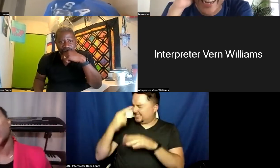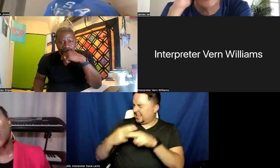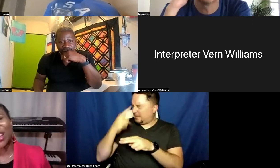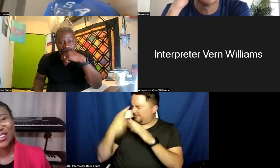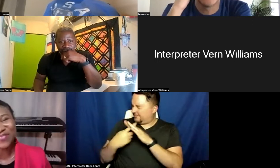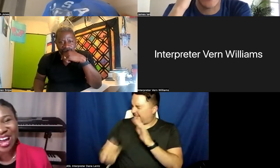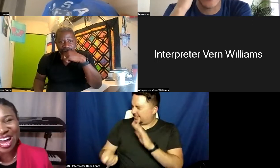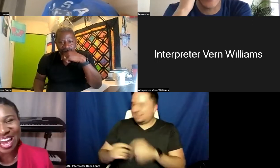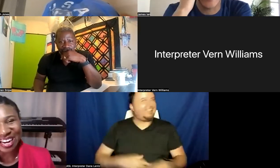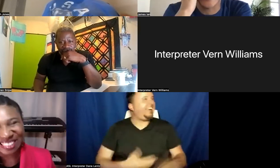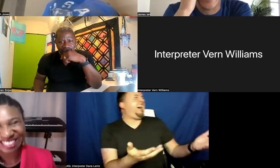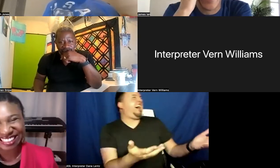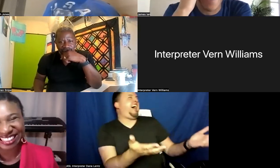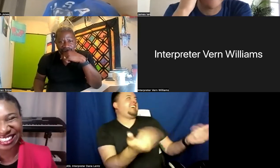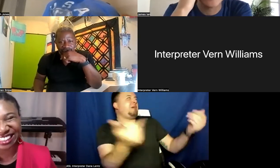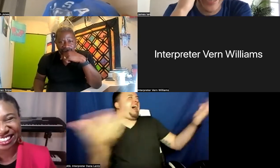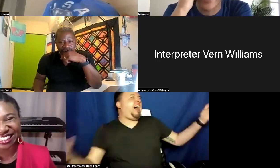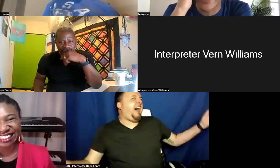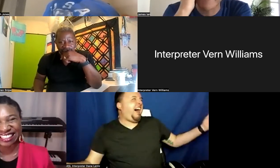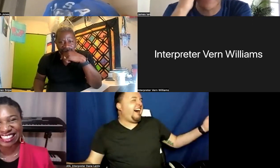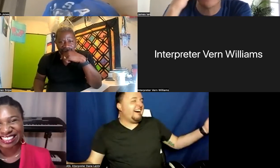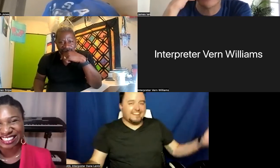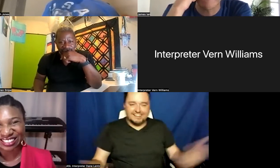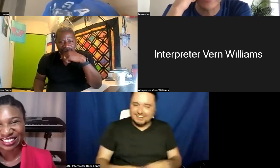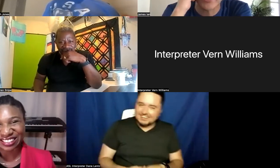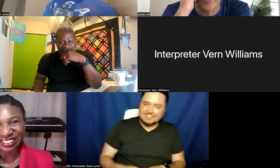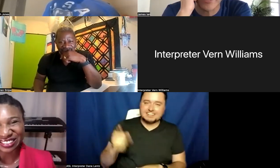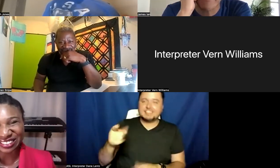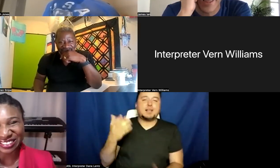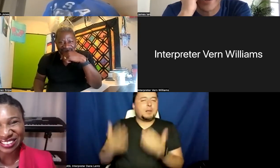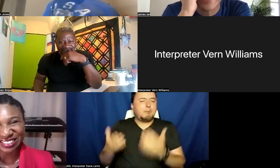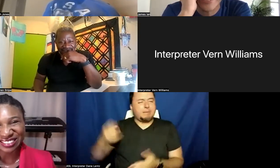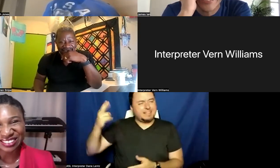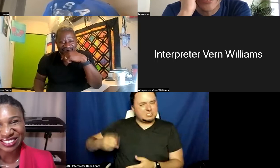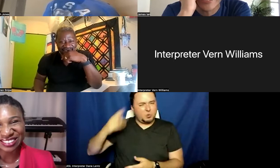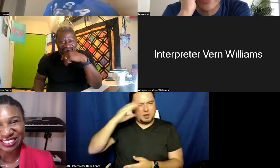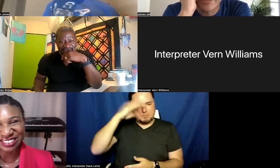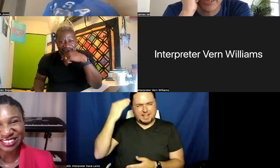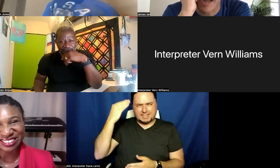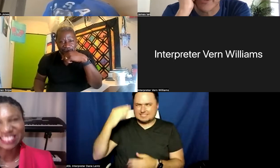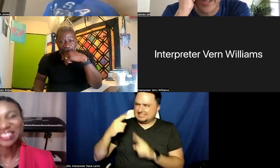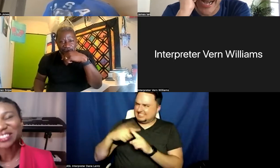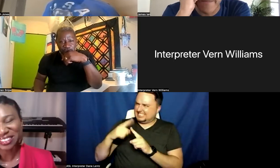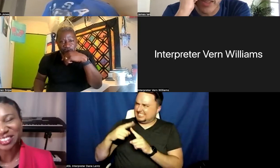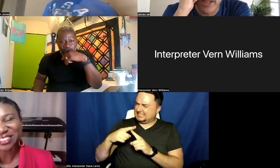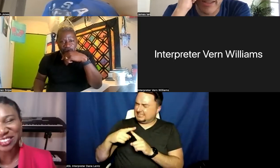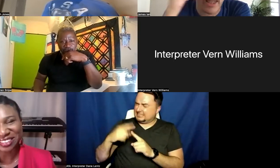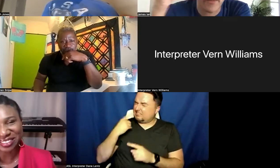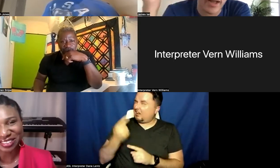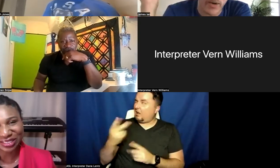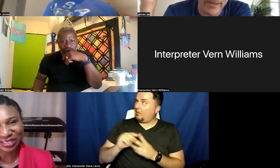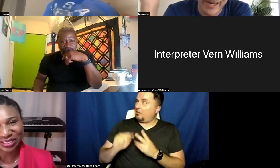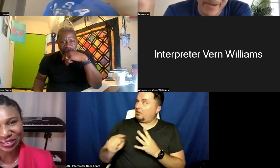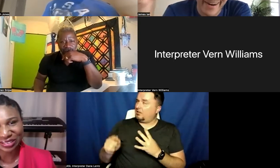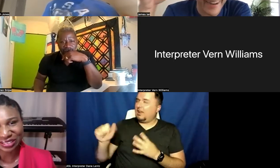and I was like, Oh, come on. gotta have this. Yeah, it might be historically Black tees. There's a couple. There's another